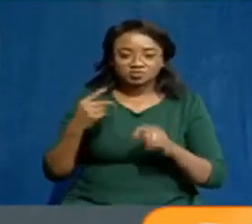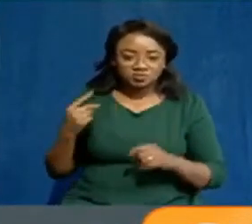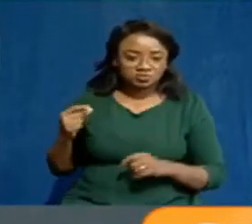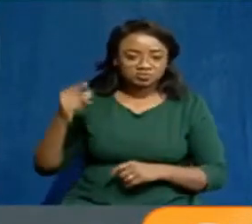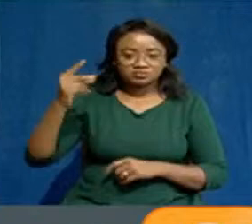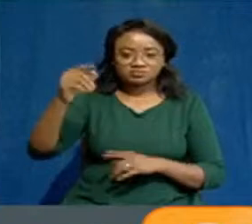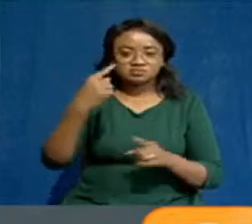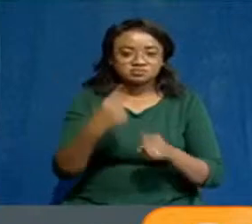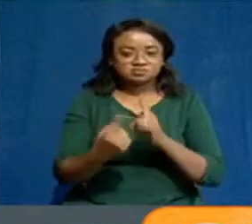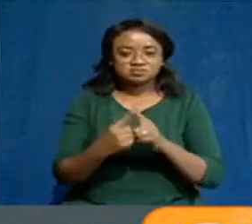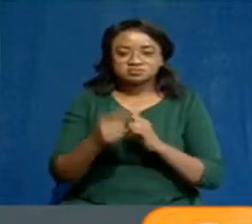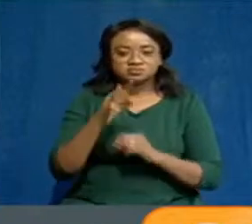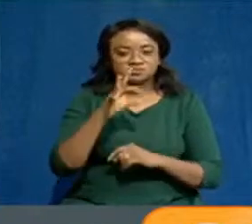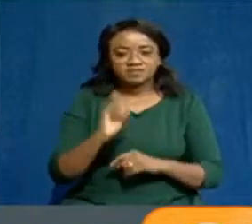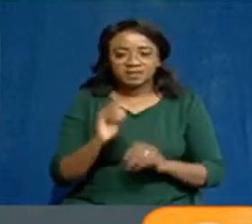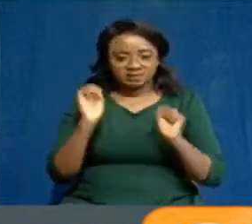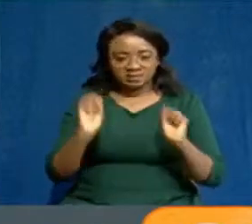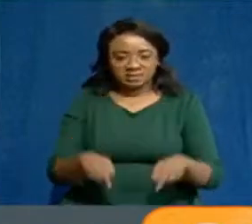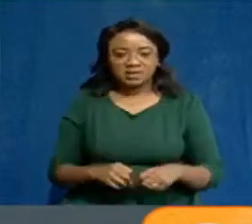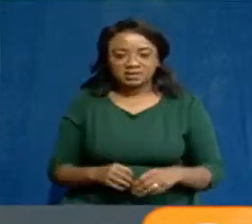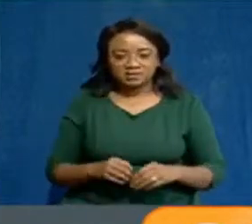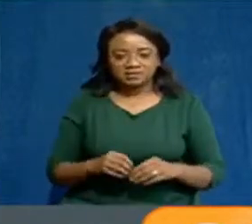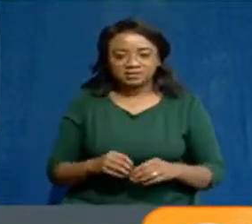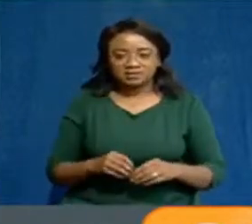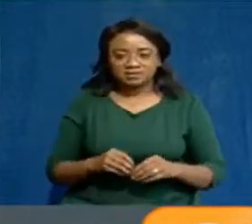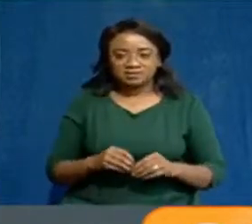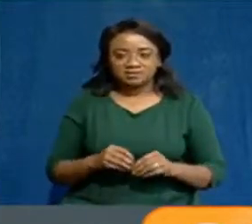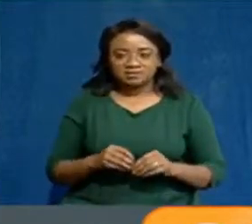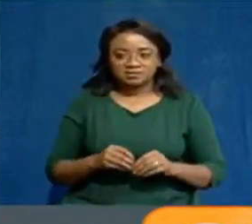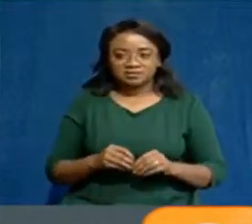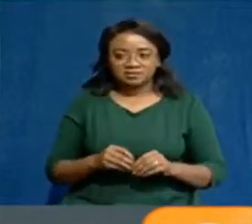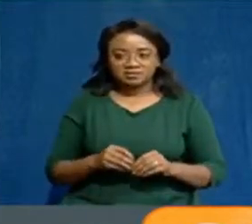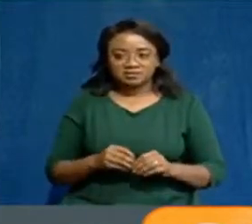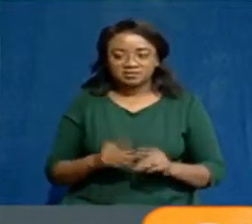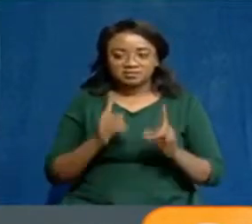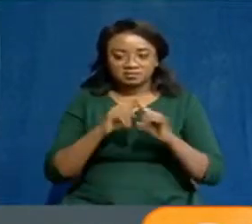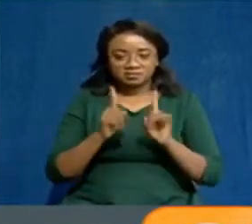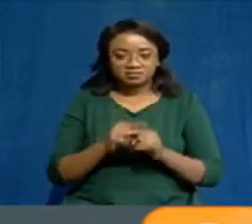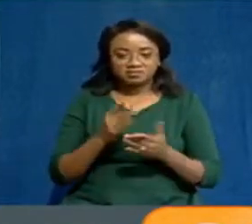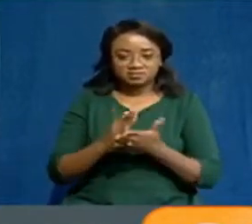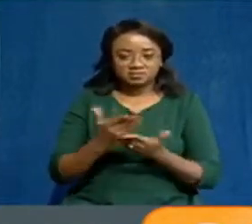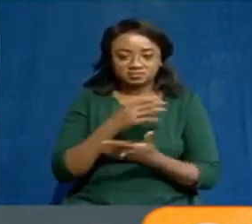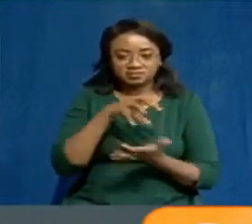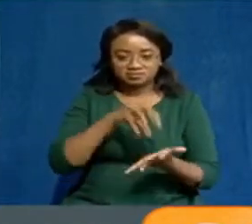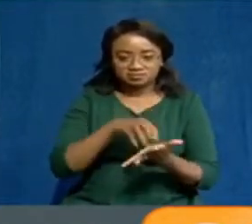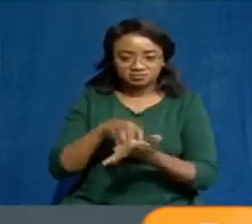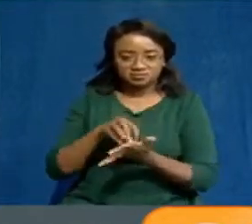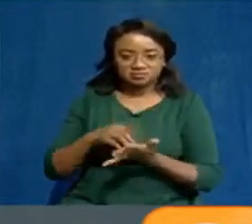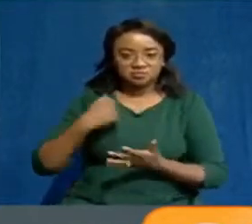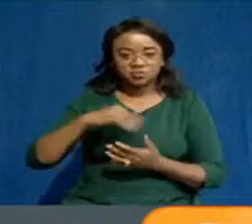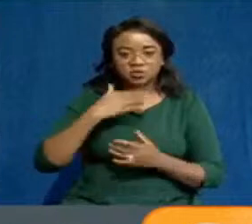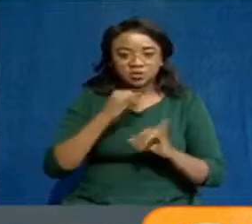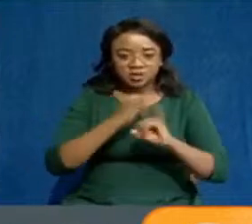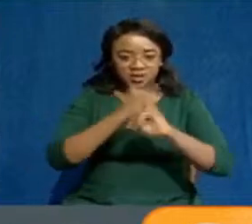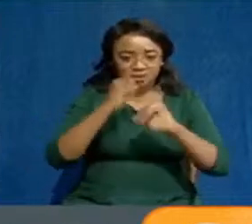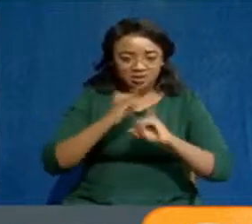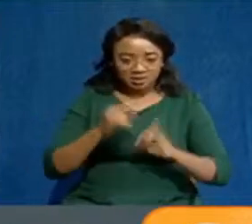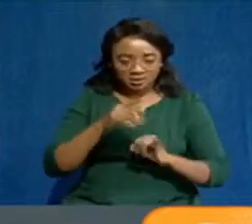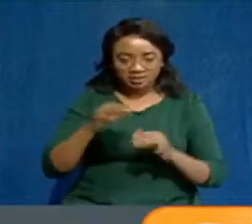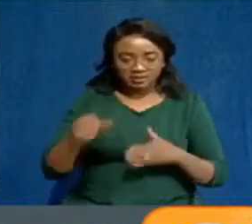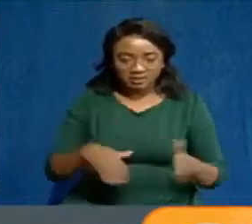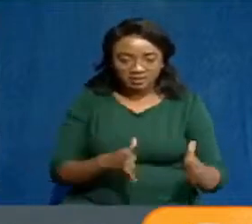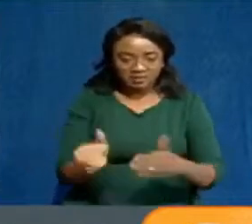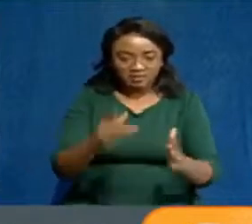encourage behavior change. He'll tell you for sure that in some instances where we've gone to clean those rivers, we are cleaning a specific